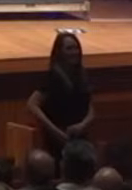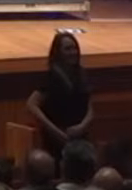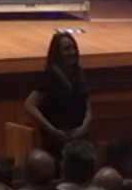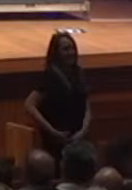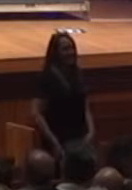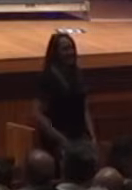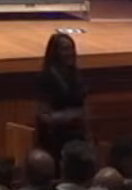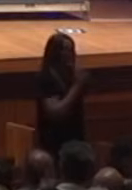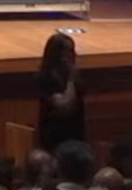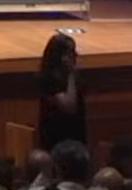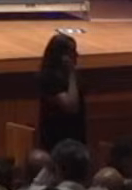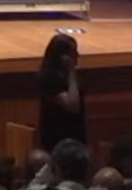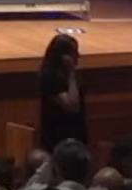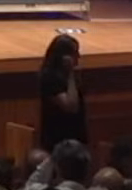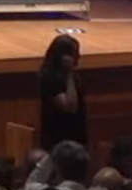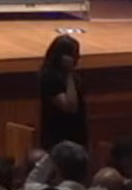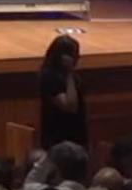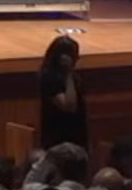Do this one.